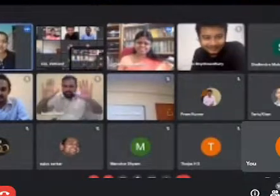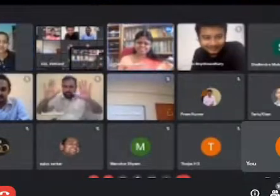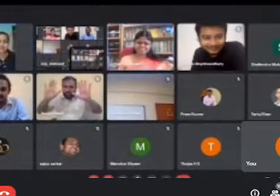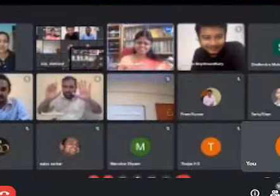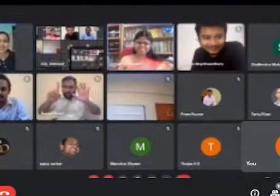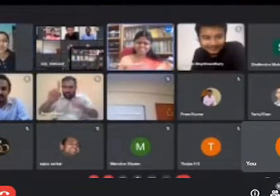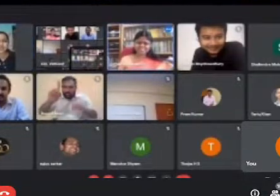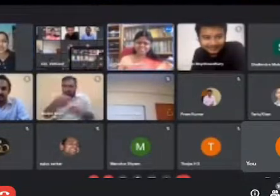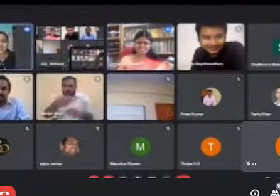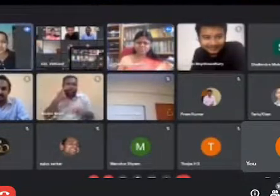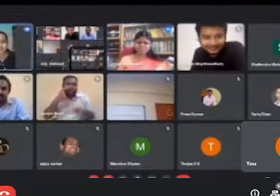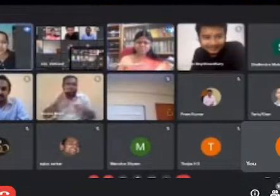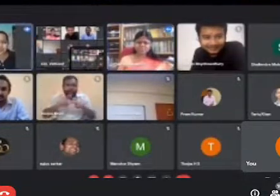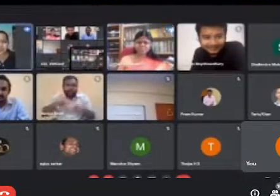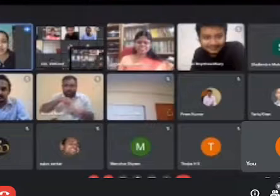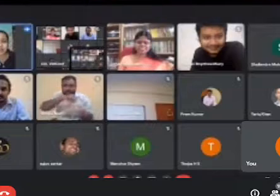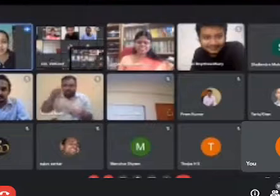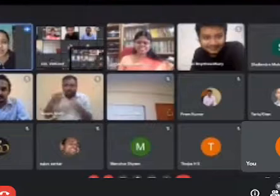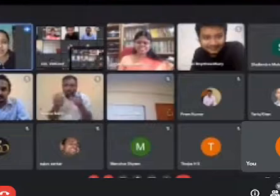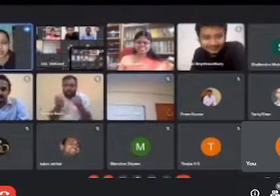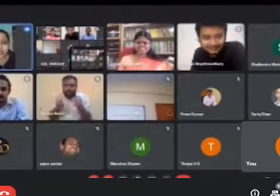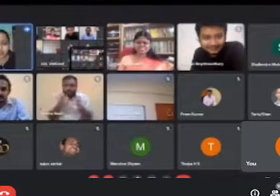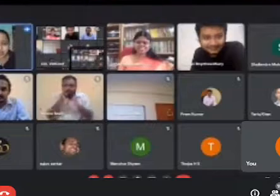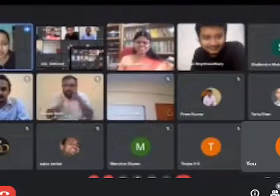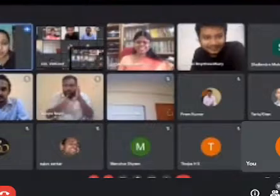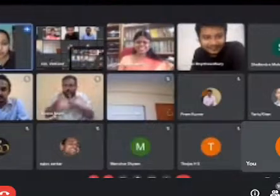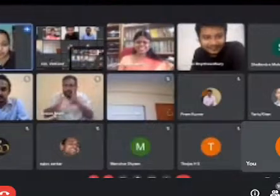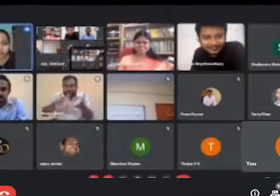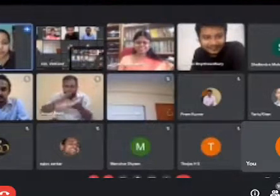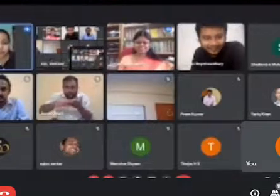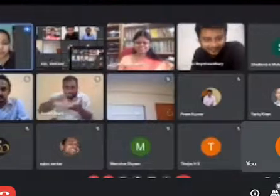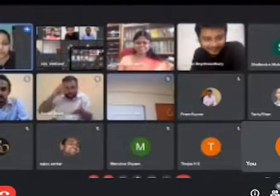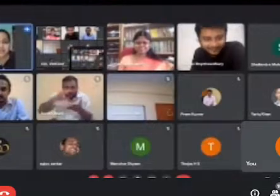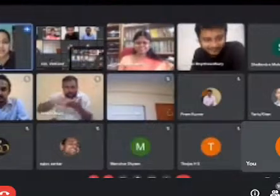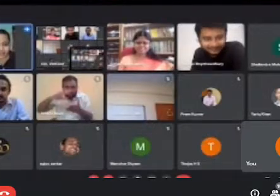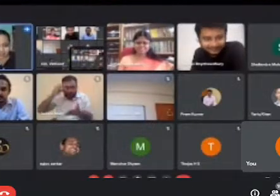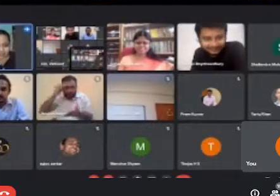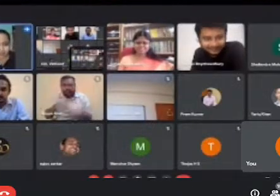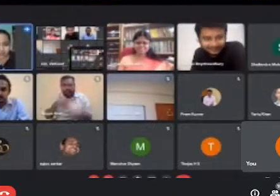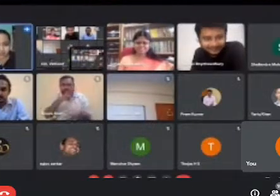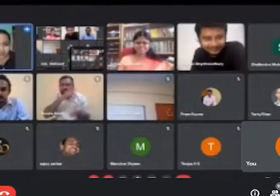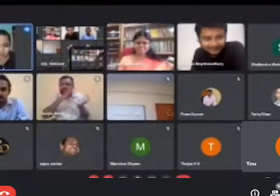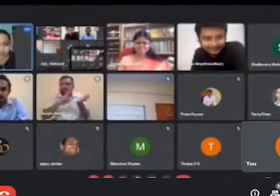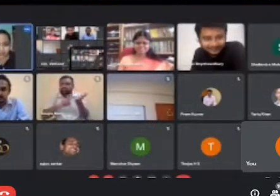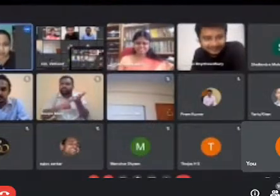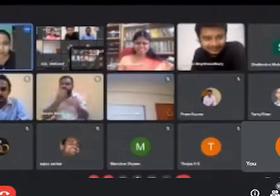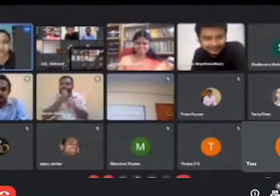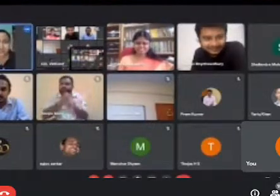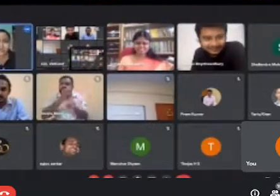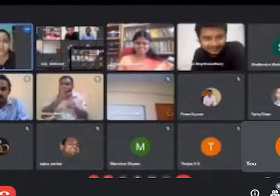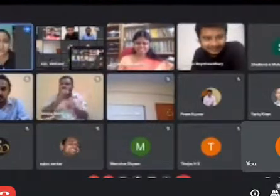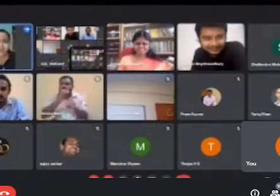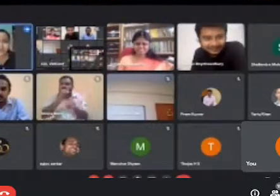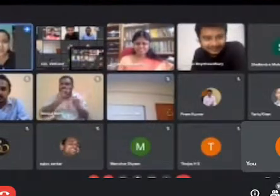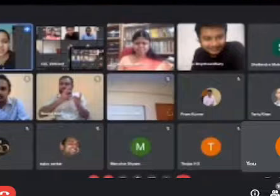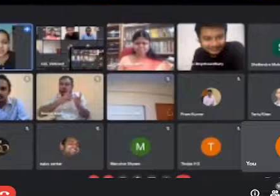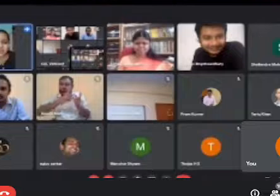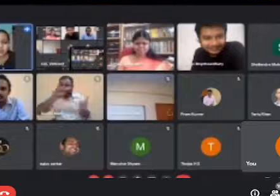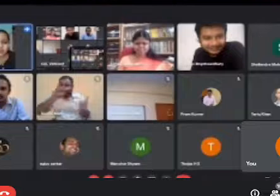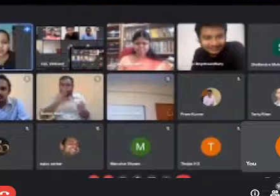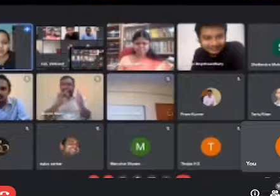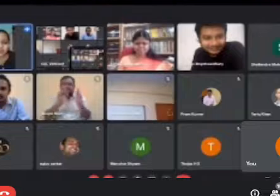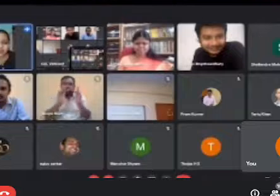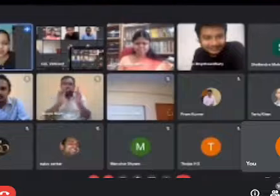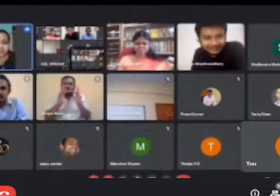is what Okay. Deepu is saying. And one more thing, if you wanted to learn sign language, then we have NGO